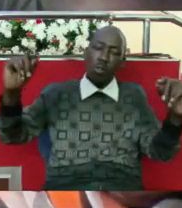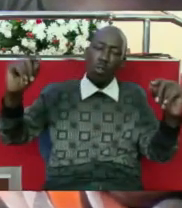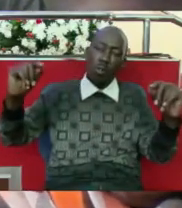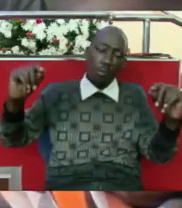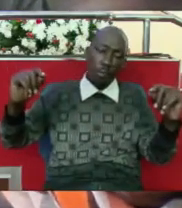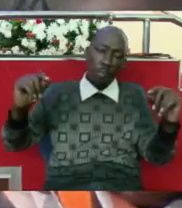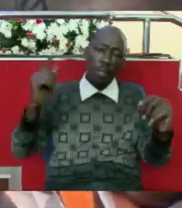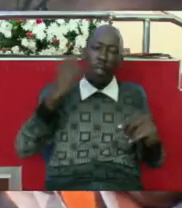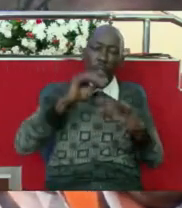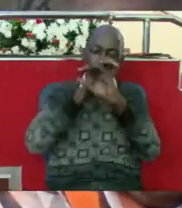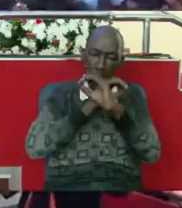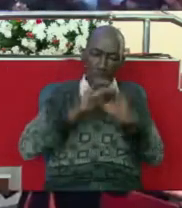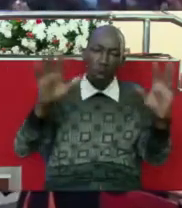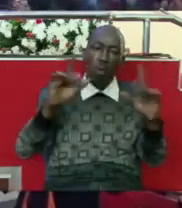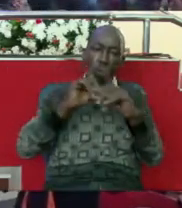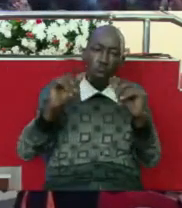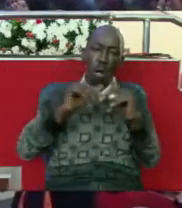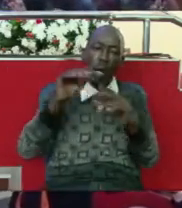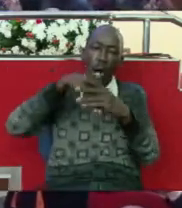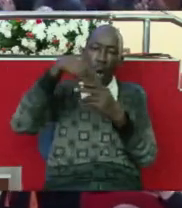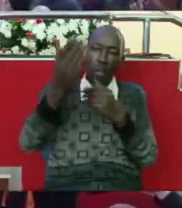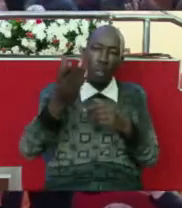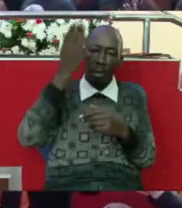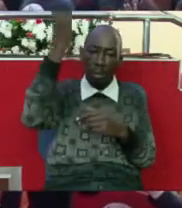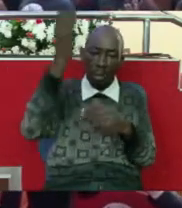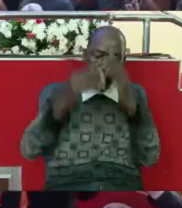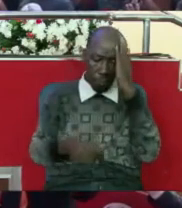the miracle word, to those people outside.